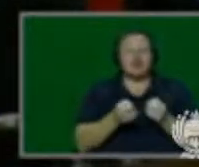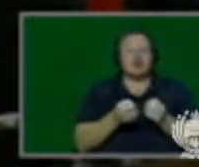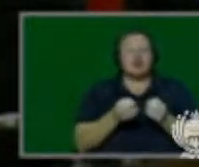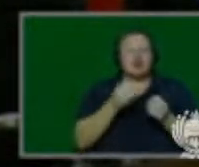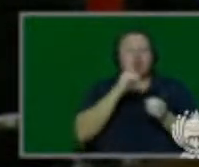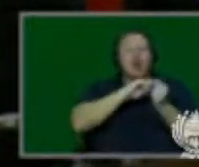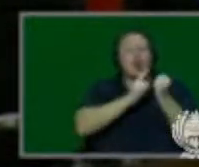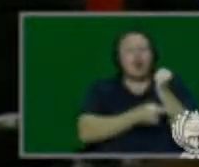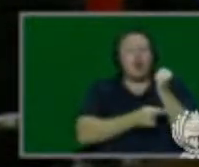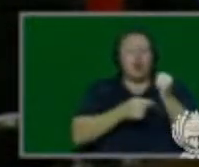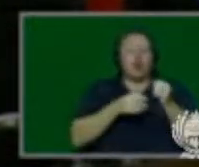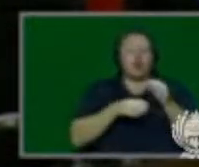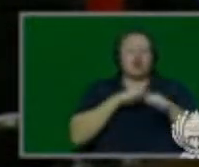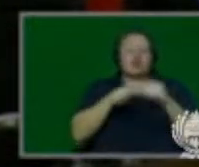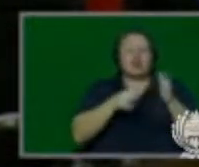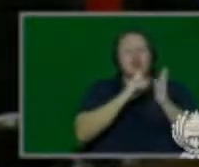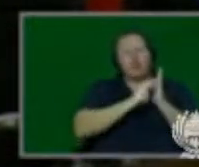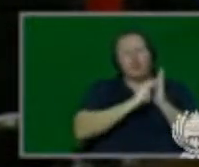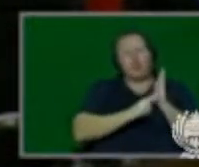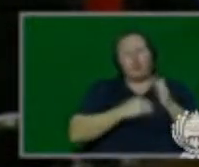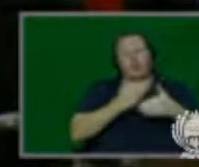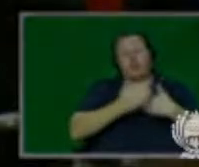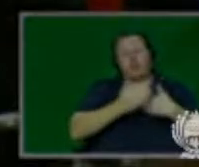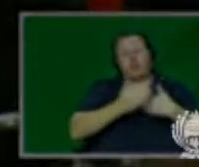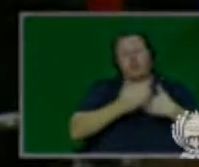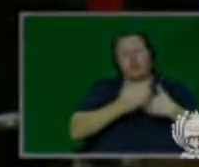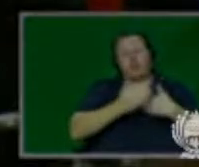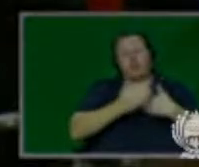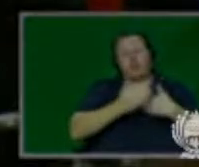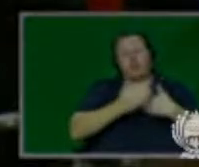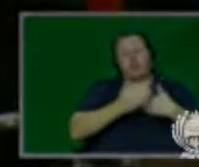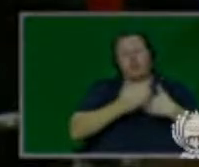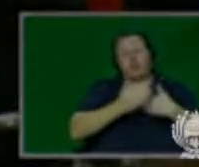regulatory process. These projects will contribute to